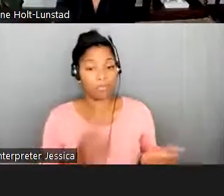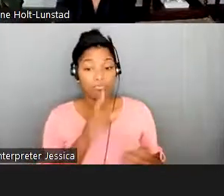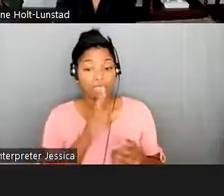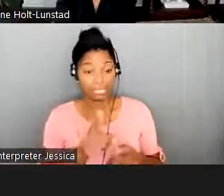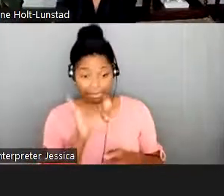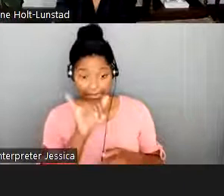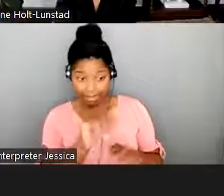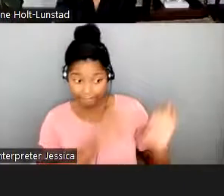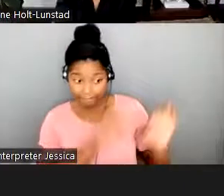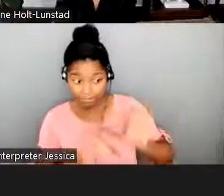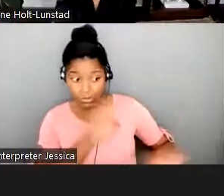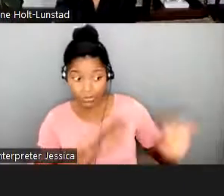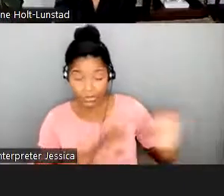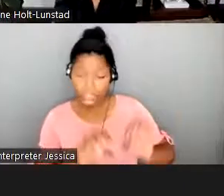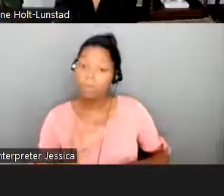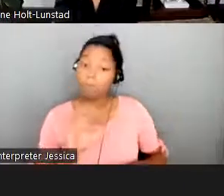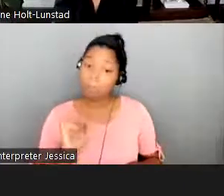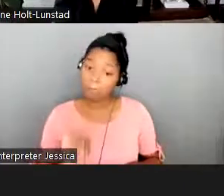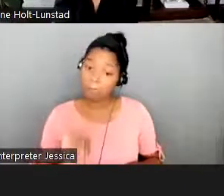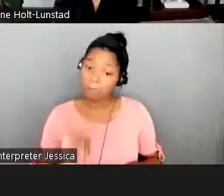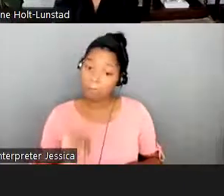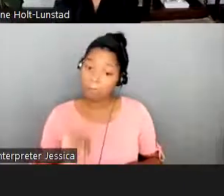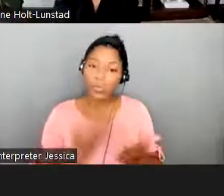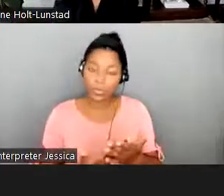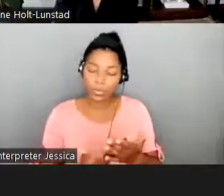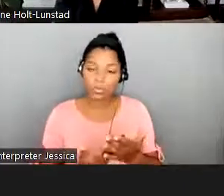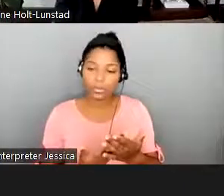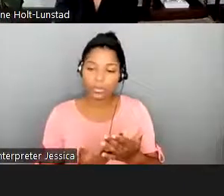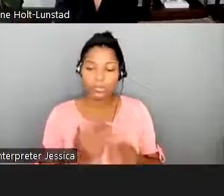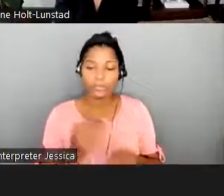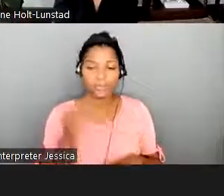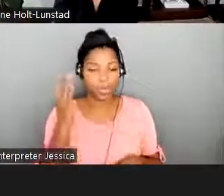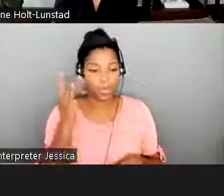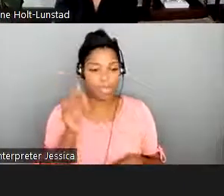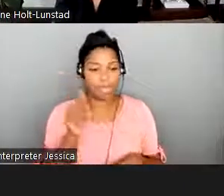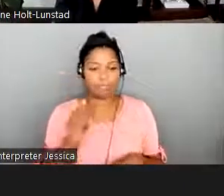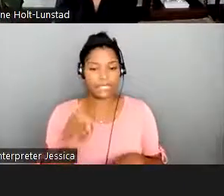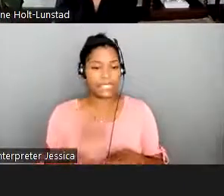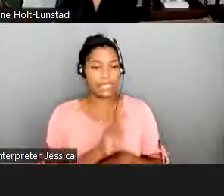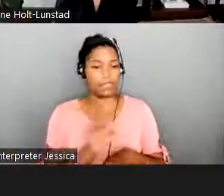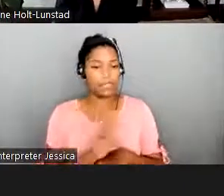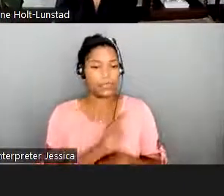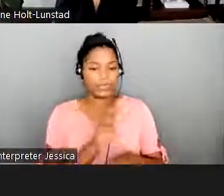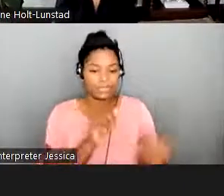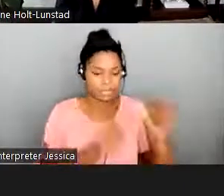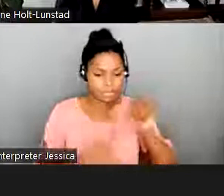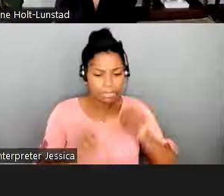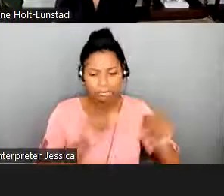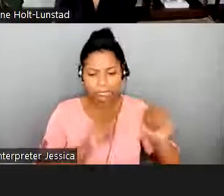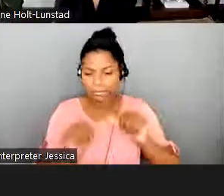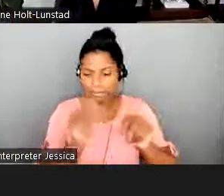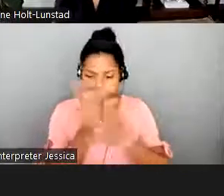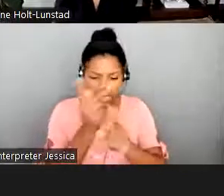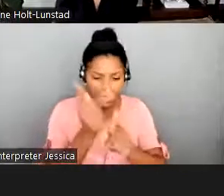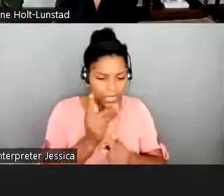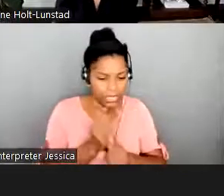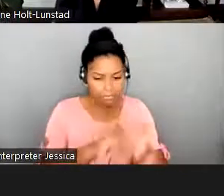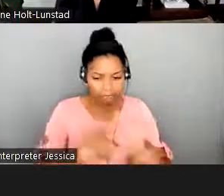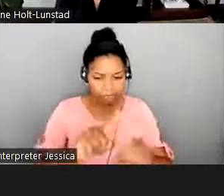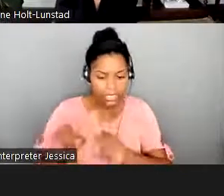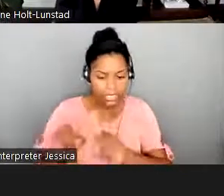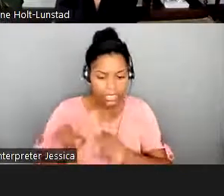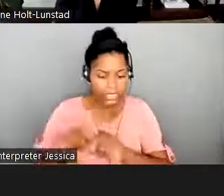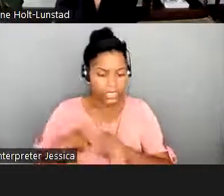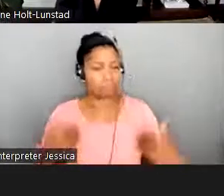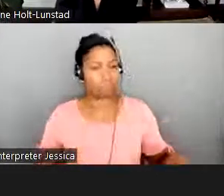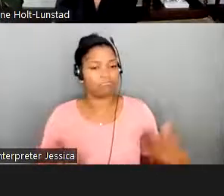promising findings, and using very robust scientific methodology. But the one